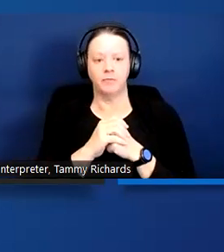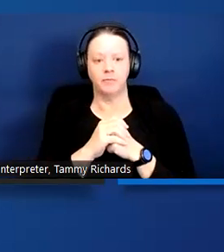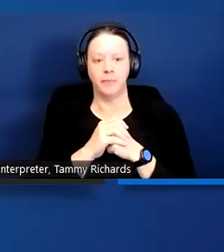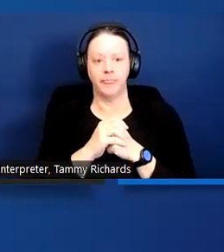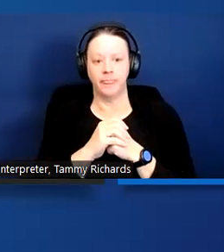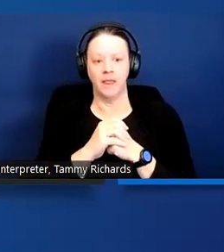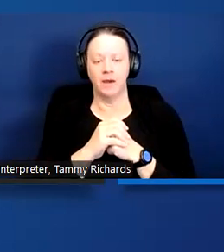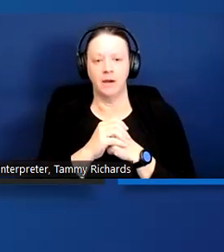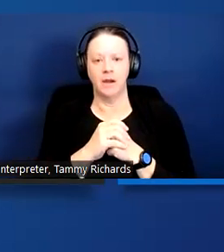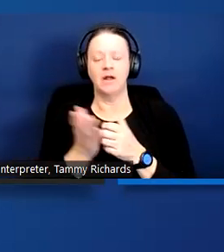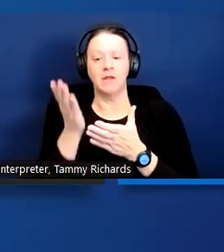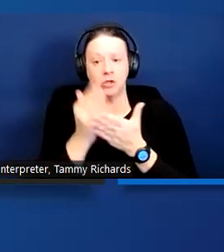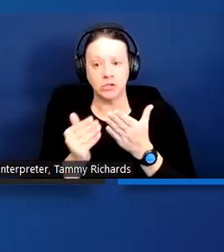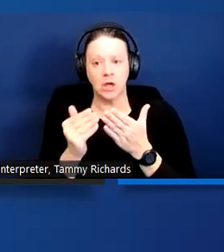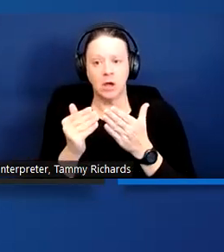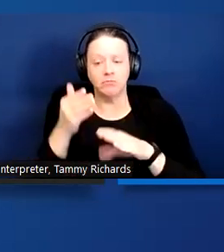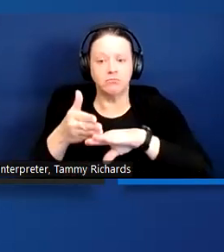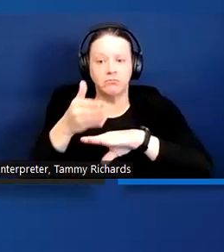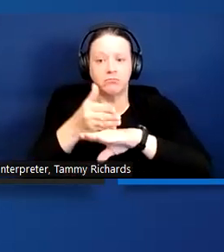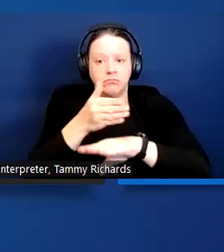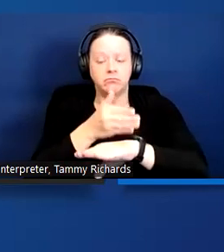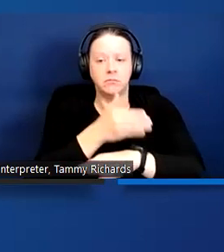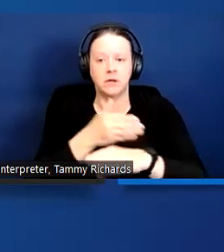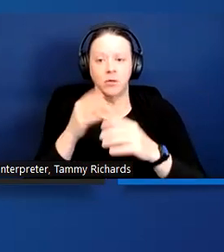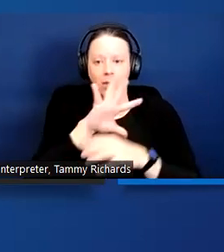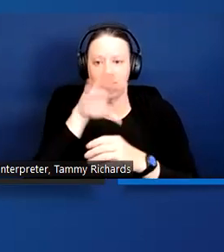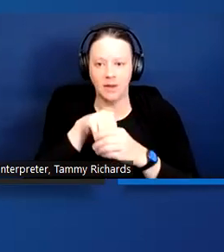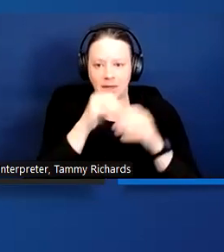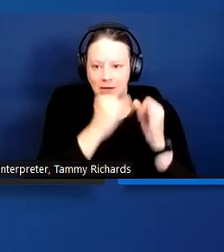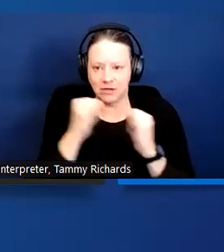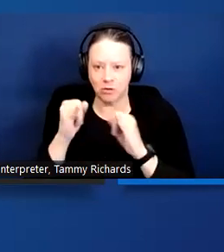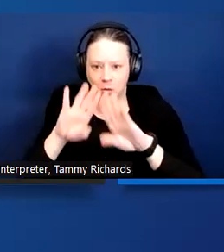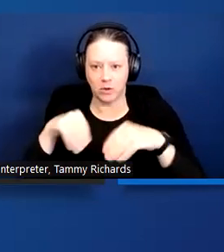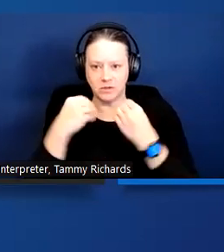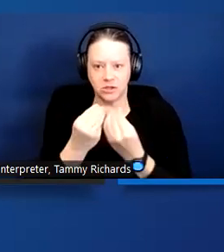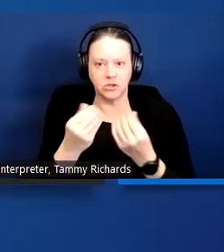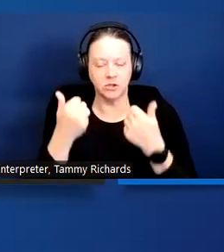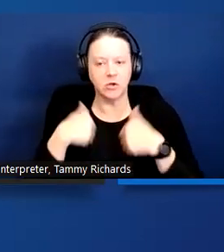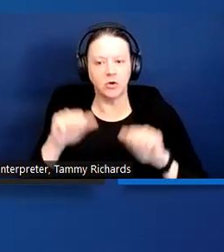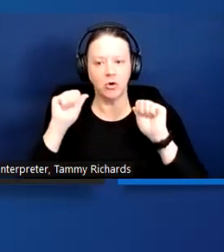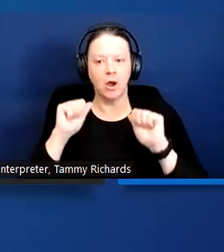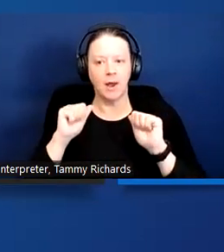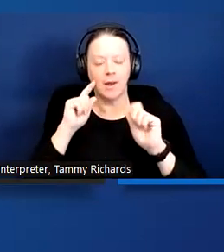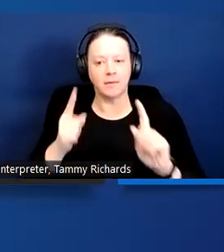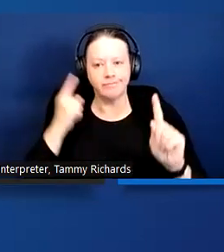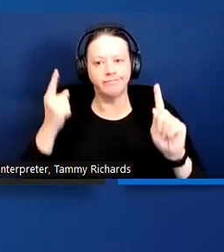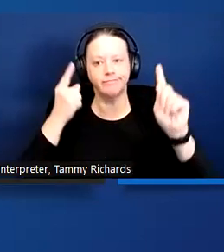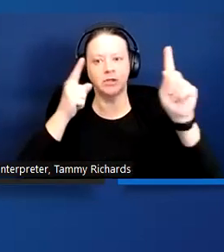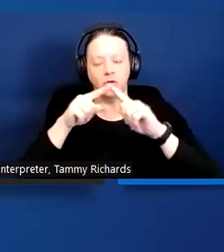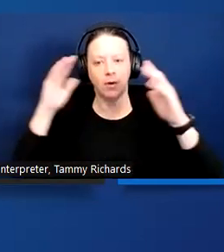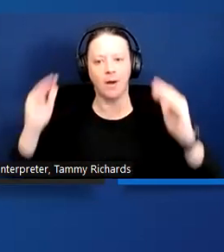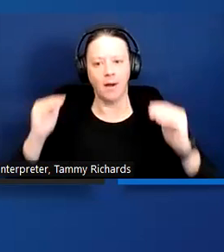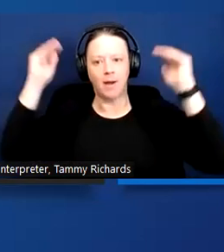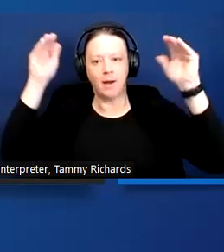there is some movement in individual entities to work towards the higher standards or